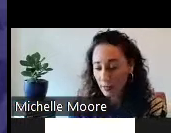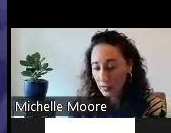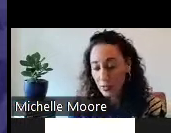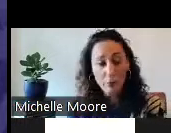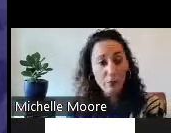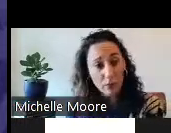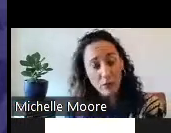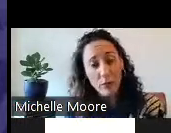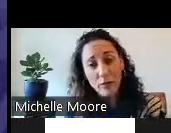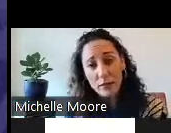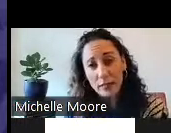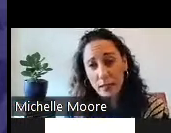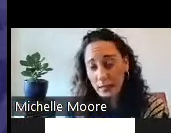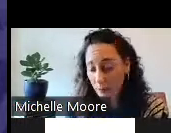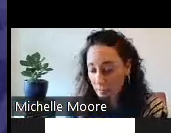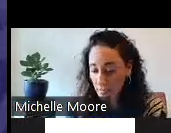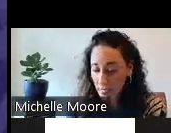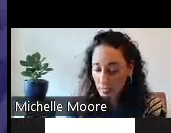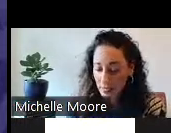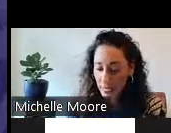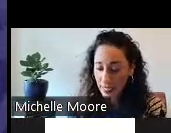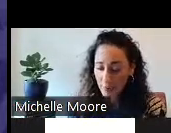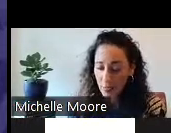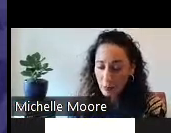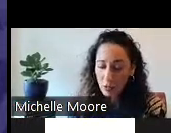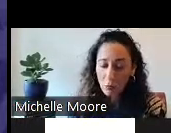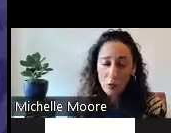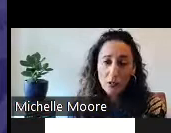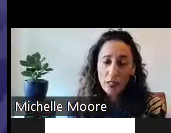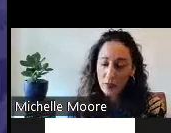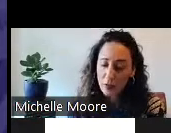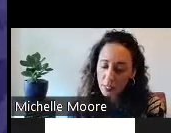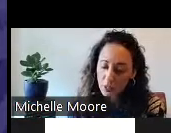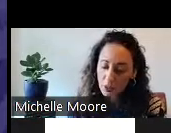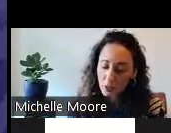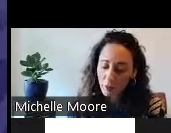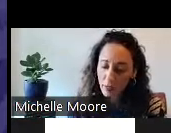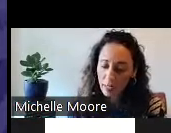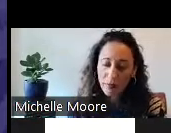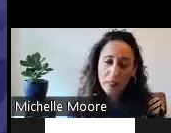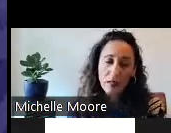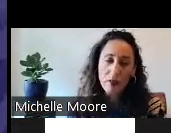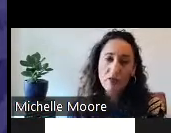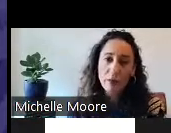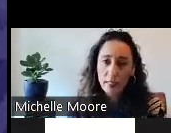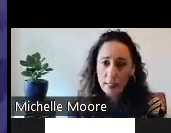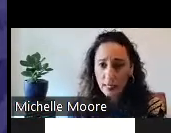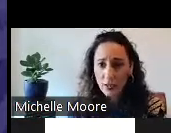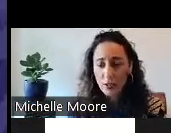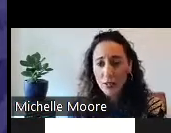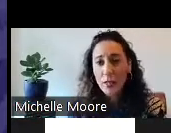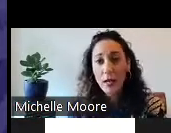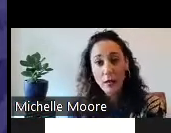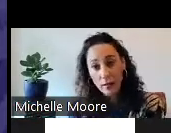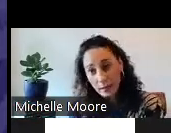charity. Some of you may have seen that in the media today, which looks at issues around ethnic diverse